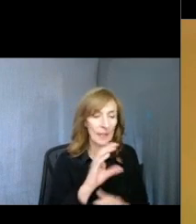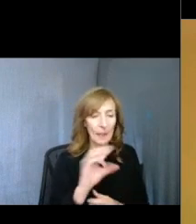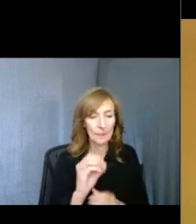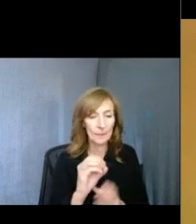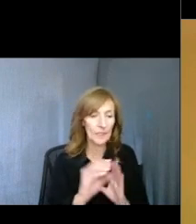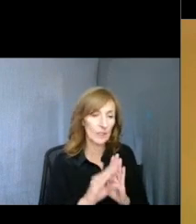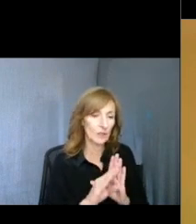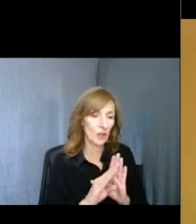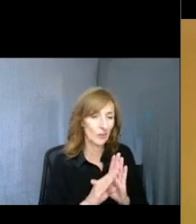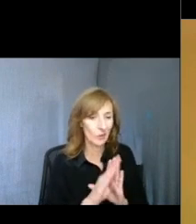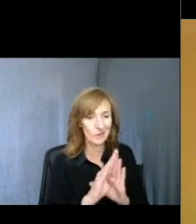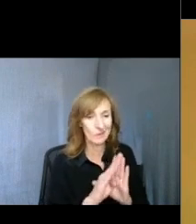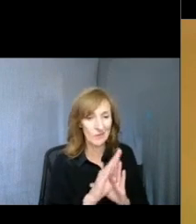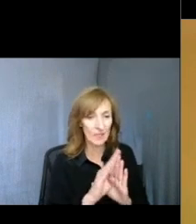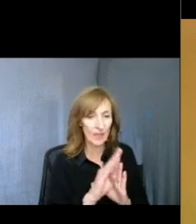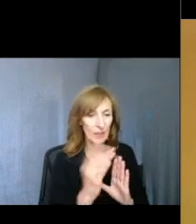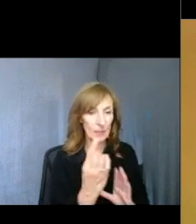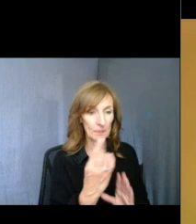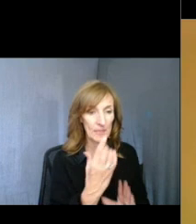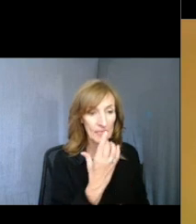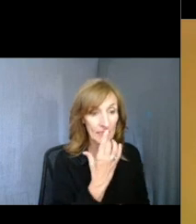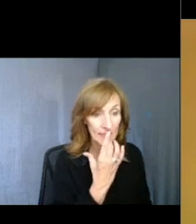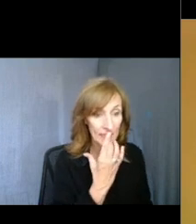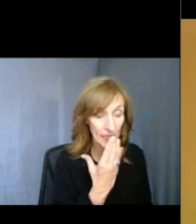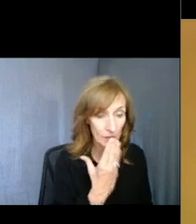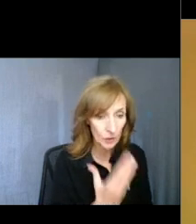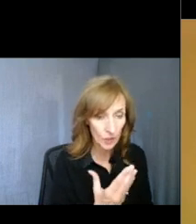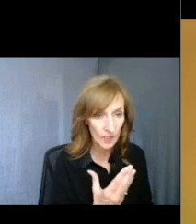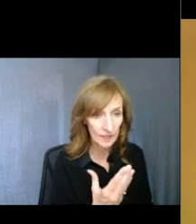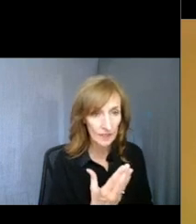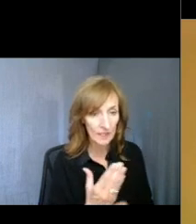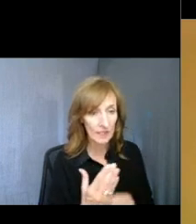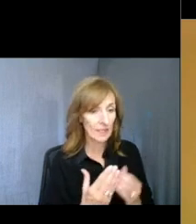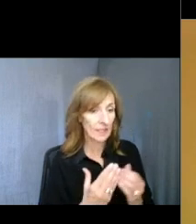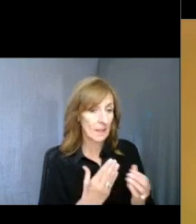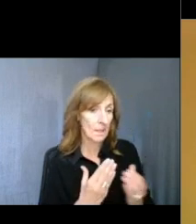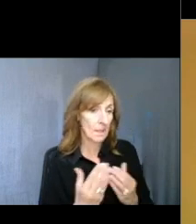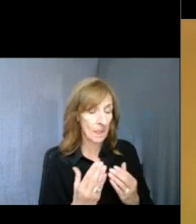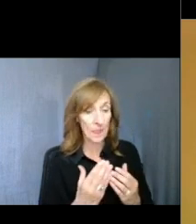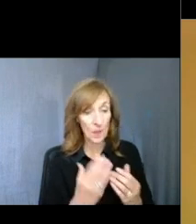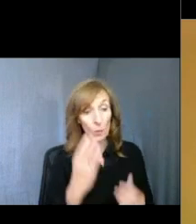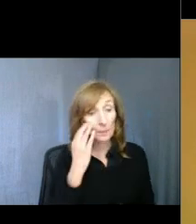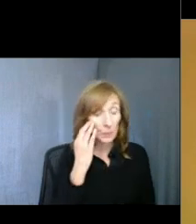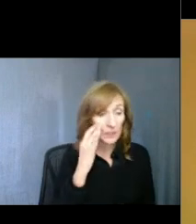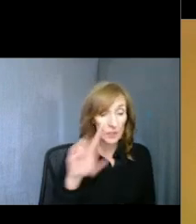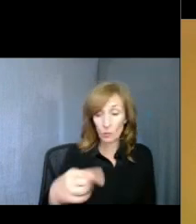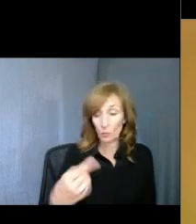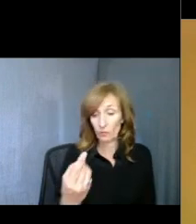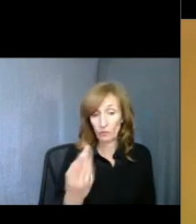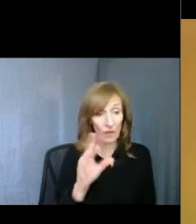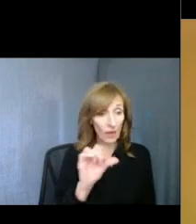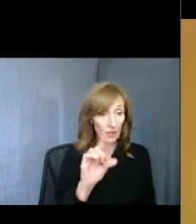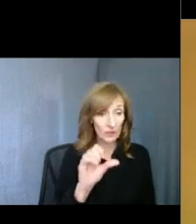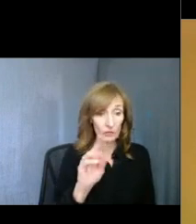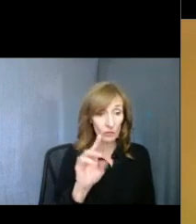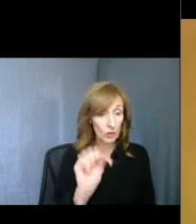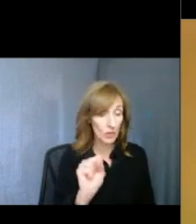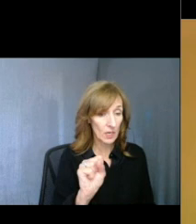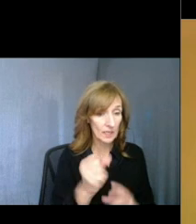disease, because we know that even in spite of protein restriction, the phosphorus can go up and it's linked to prognosis, right?